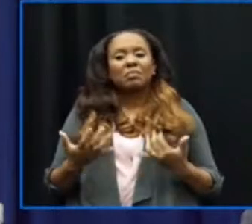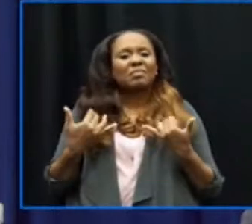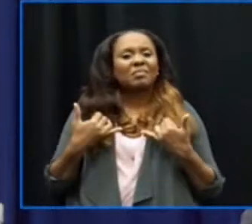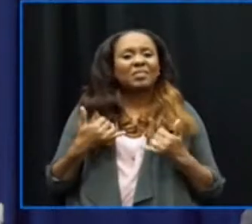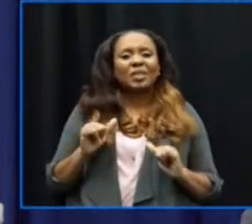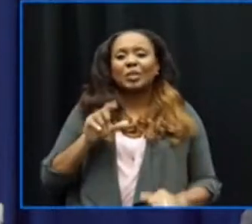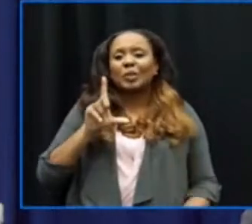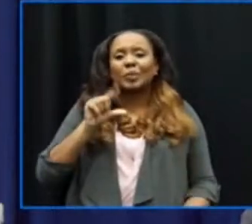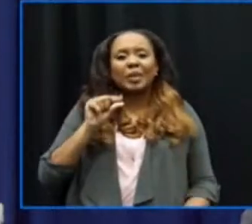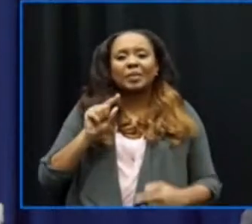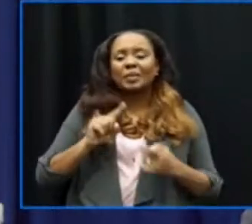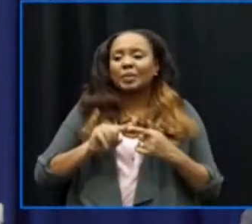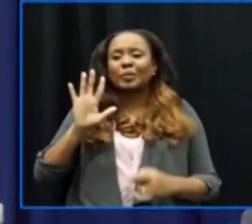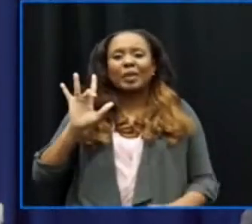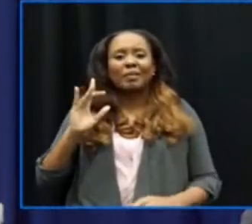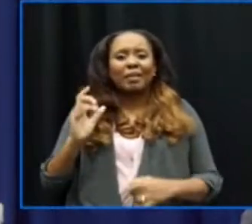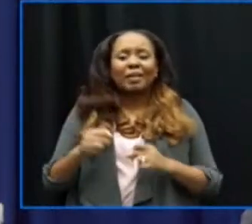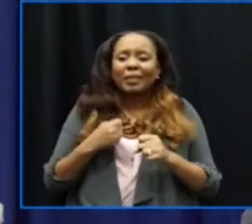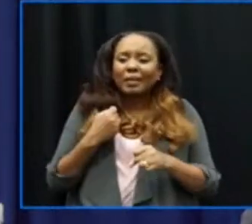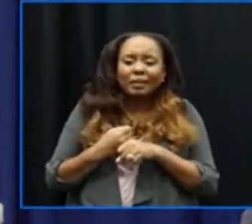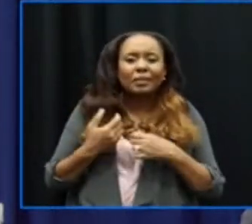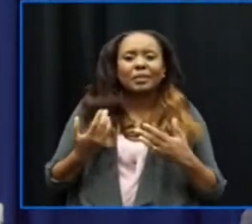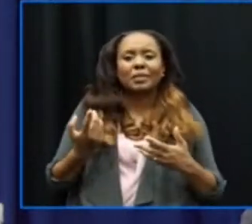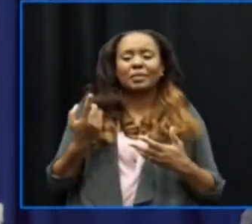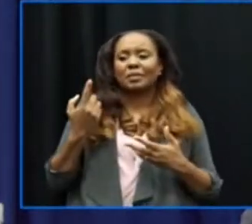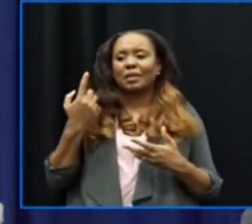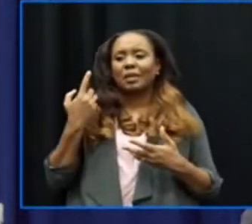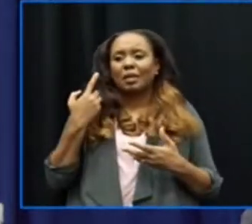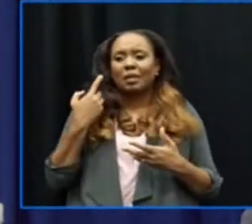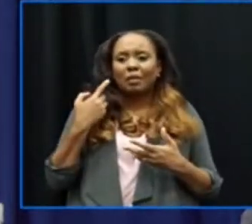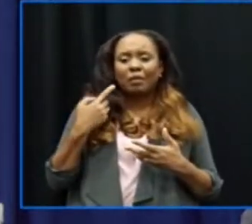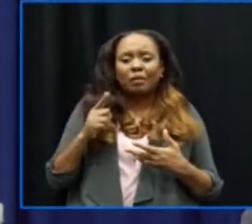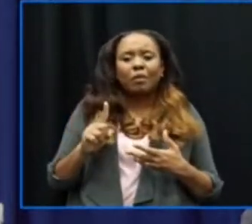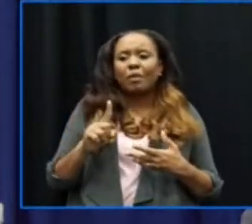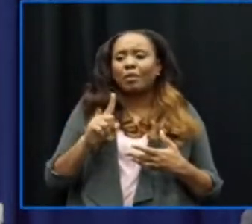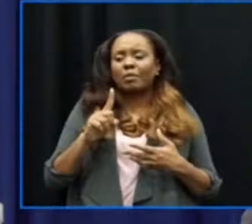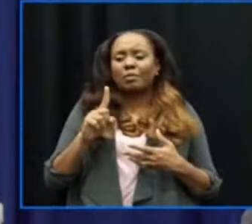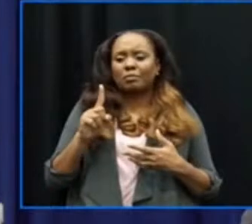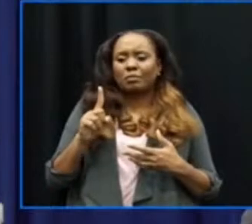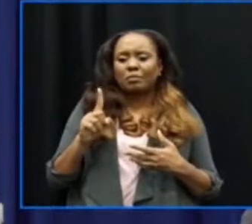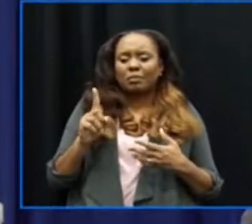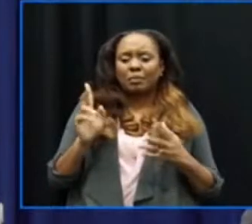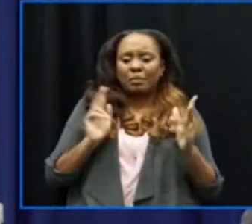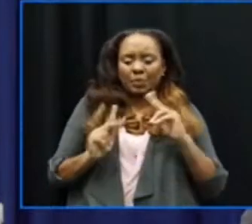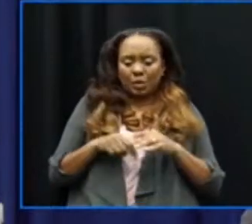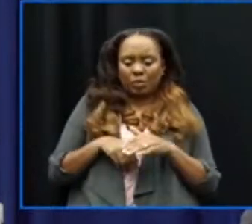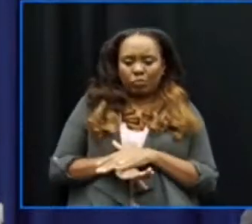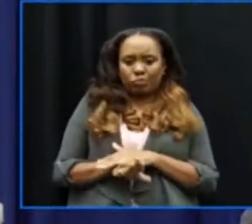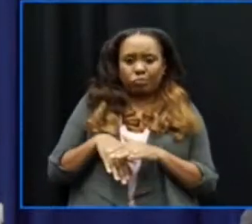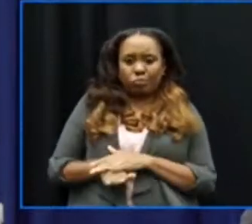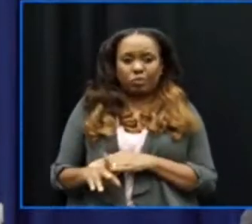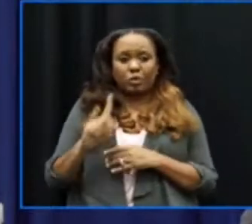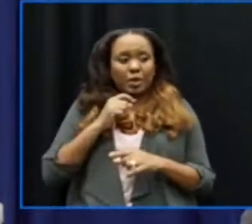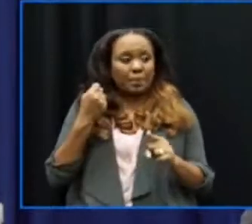to 25 to 30 years for that to have a meaningful impact on us. I'd like him to go to the next